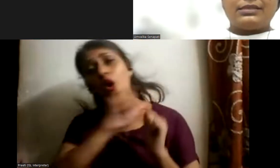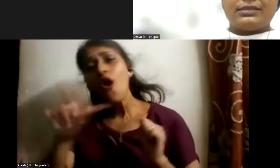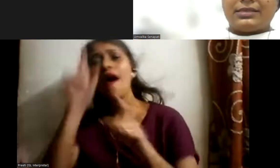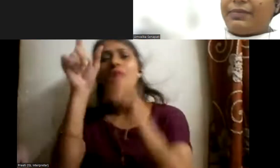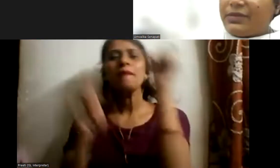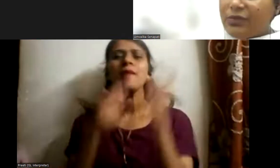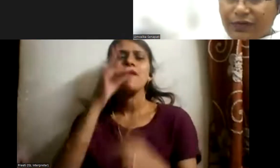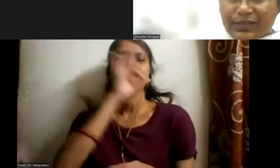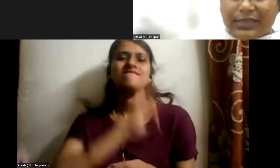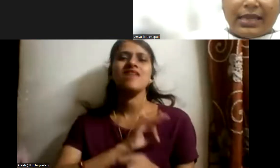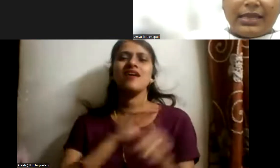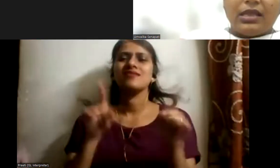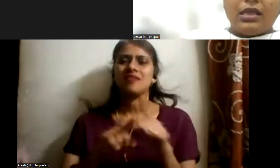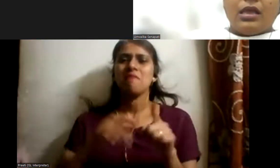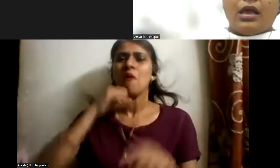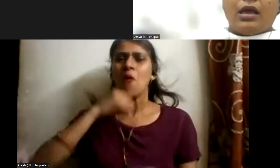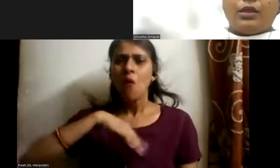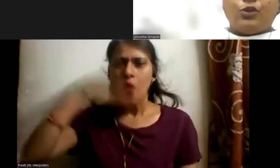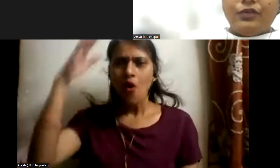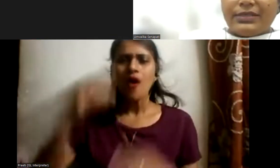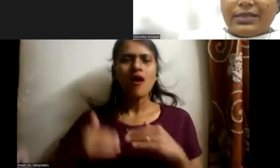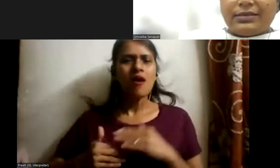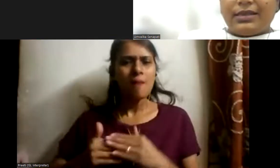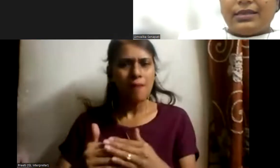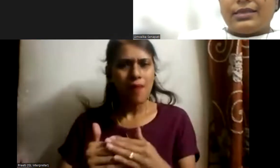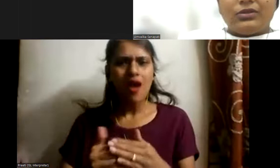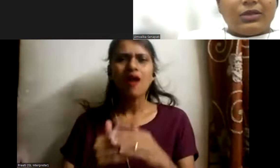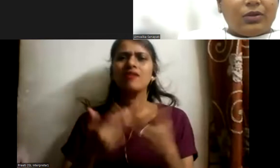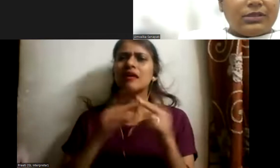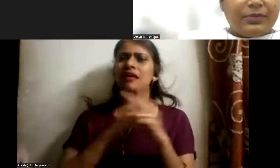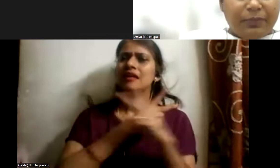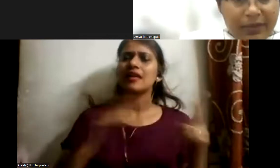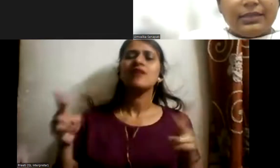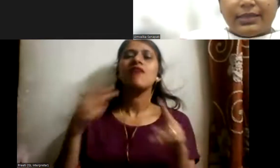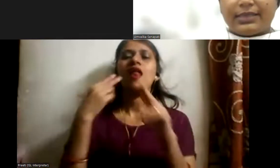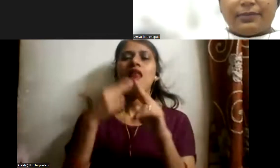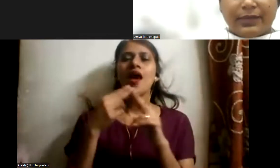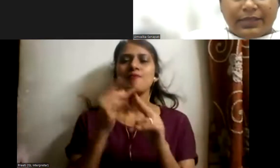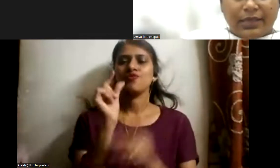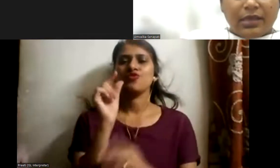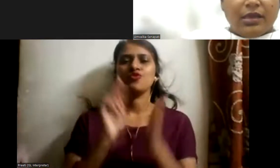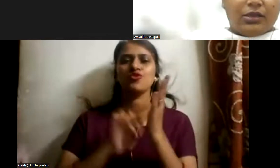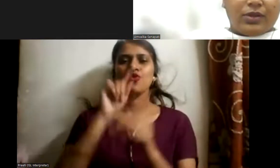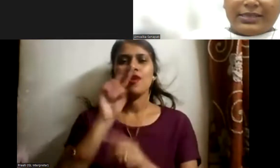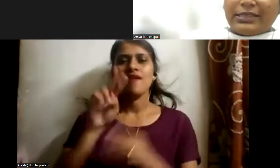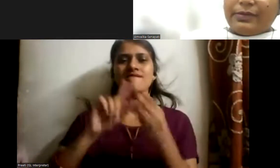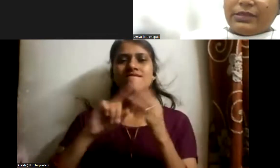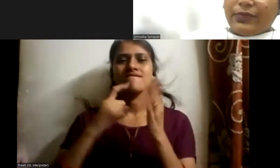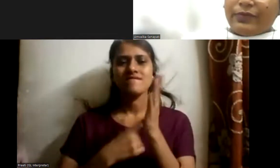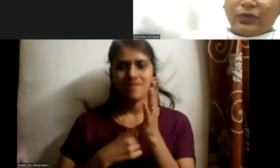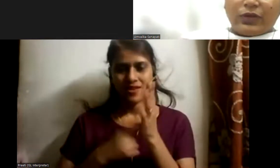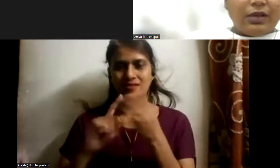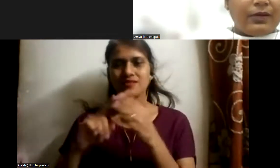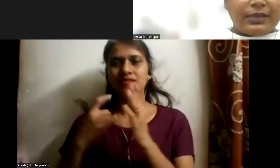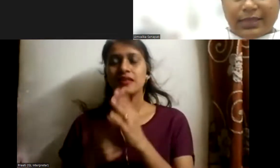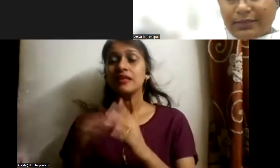accessibility is same as universal design. Universal design is actually a concept bigger than accessibility. So accessibility, when